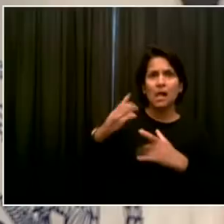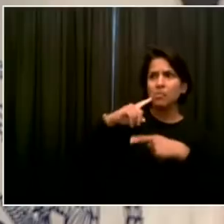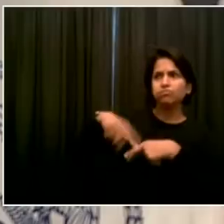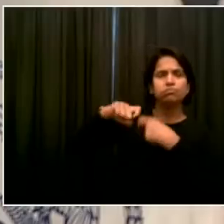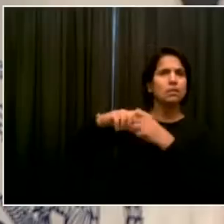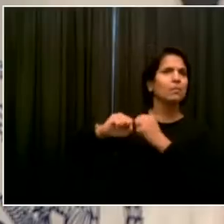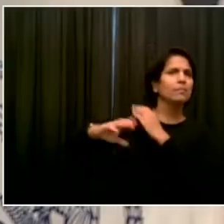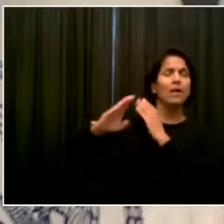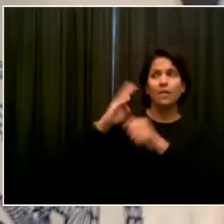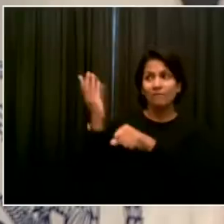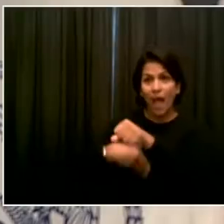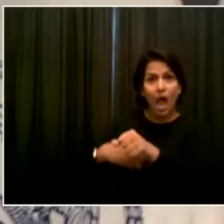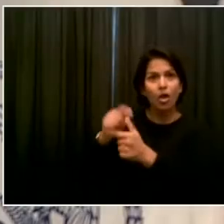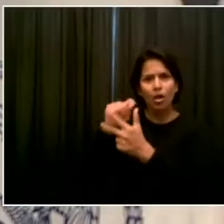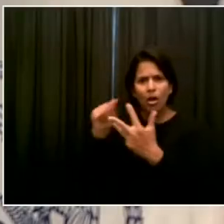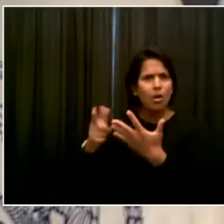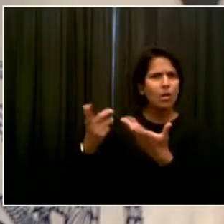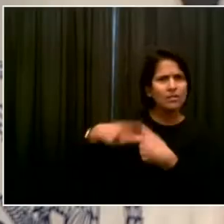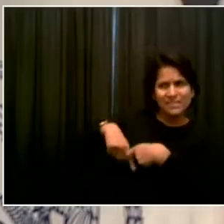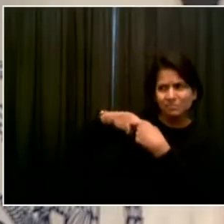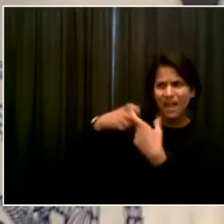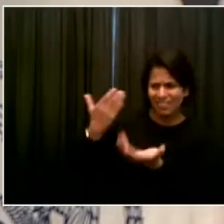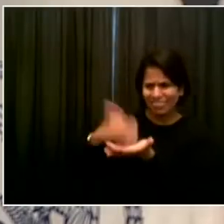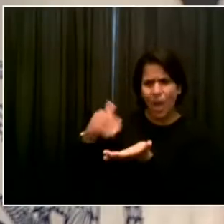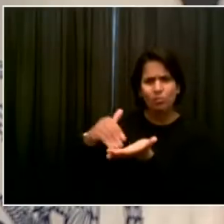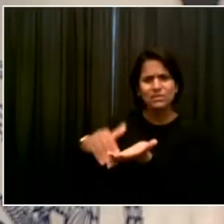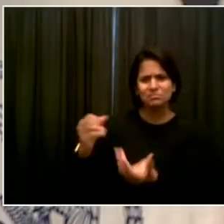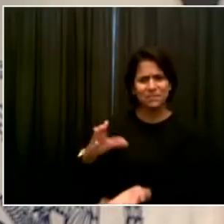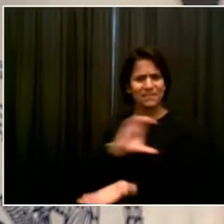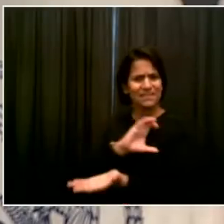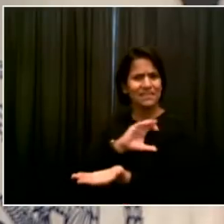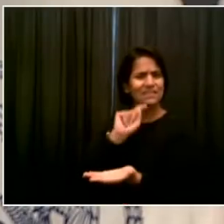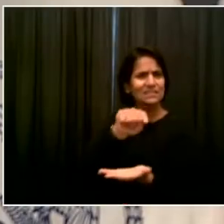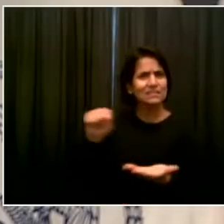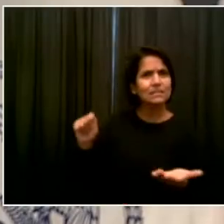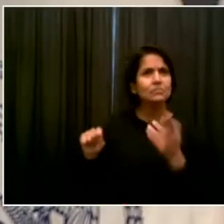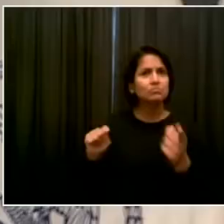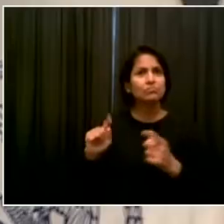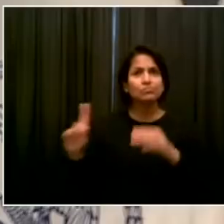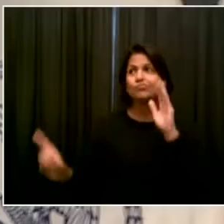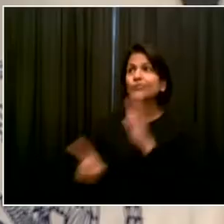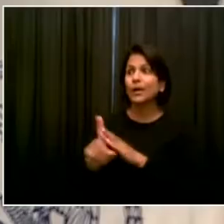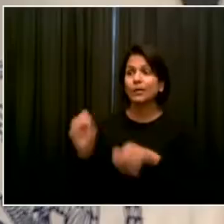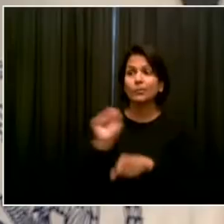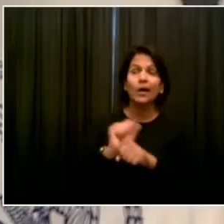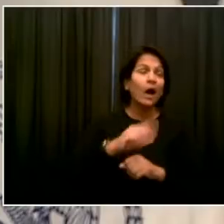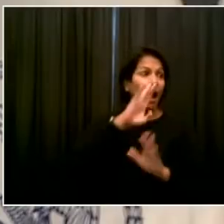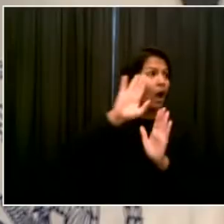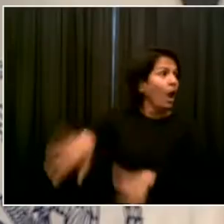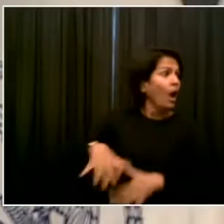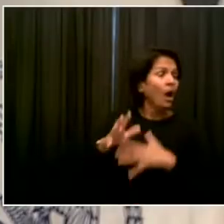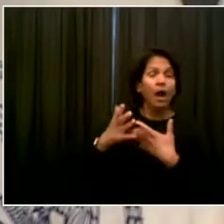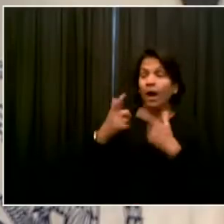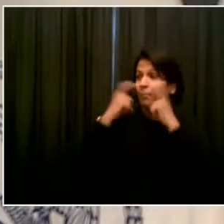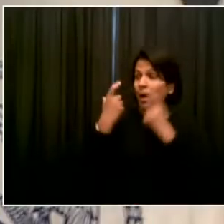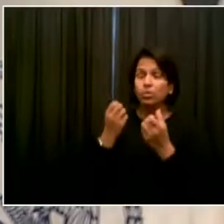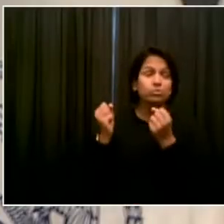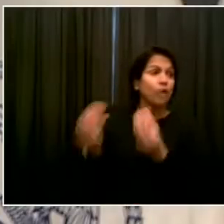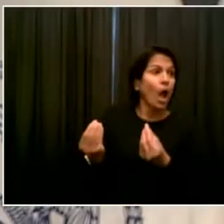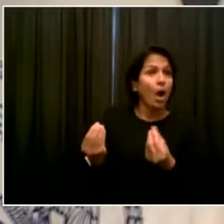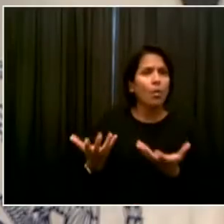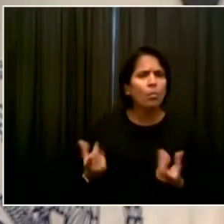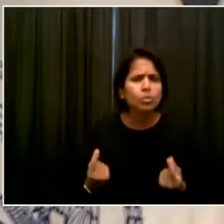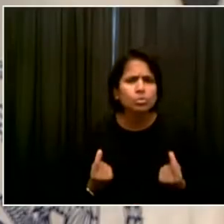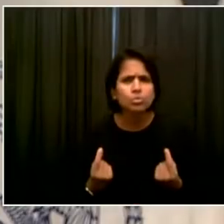officers and sanitation workers do not show up for work because they choose to remain unvaccinated? Sure. Jeff, look,